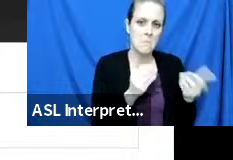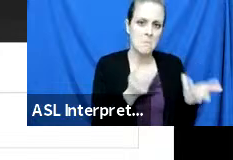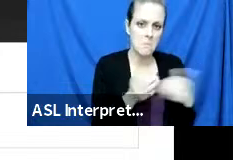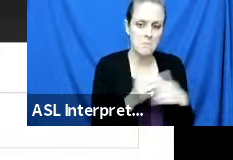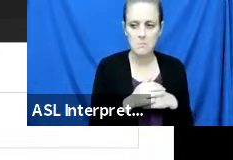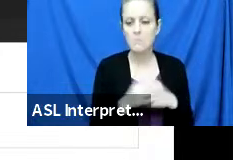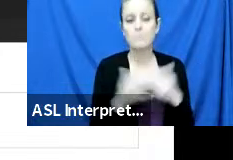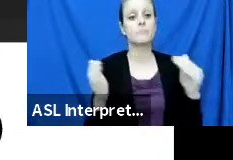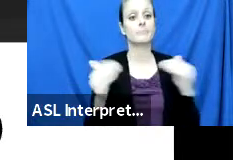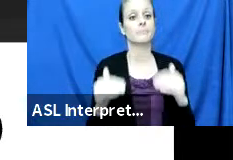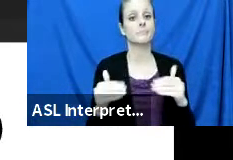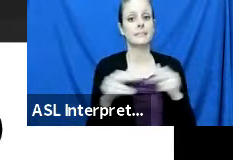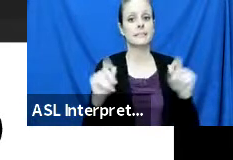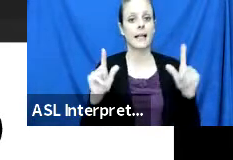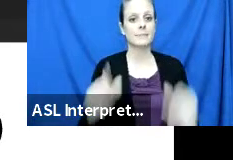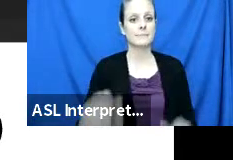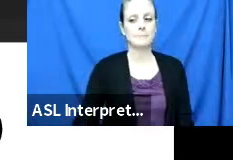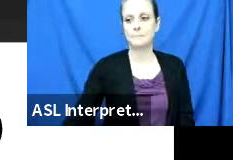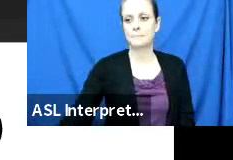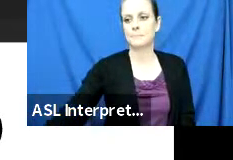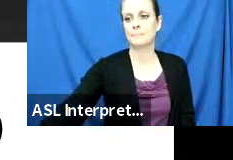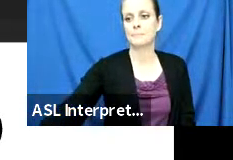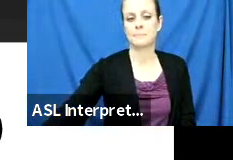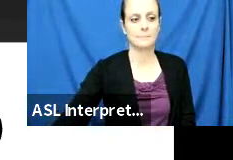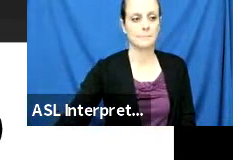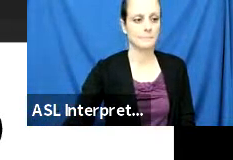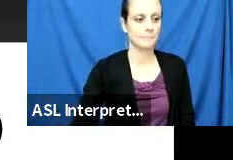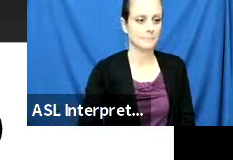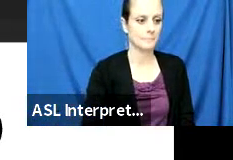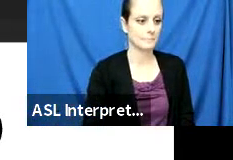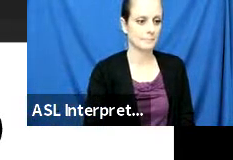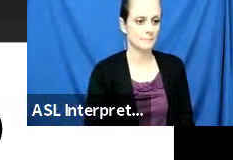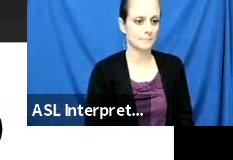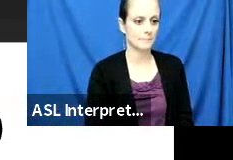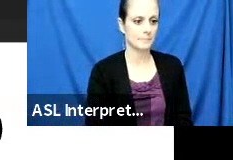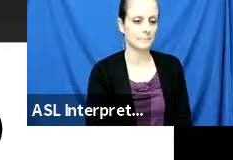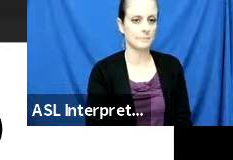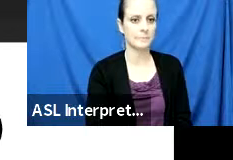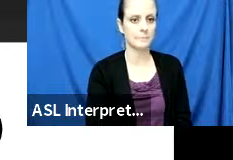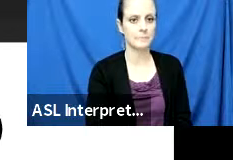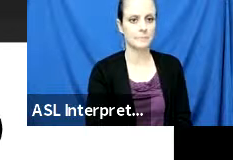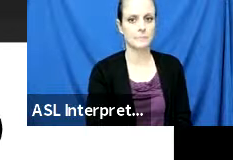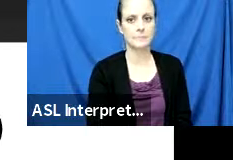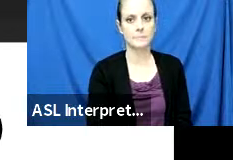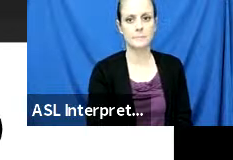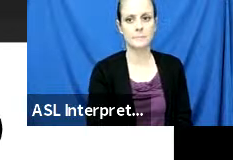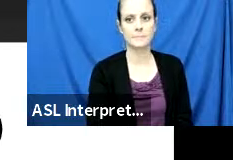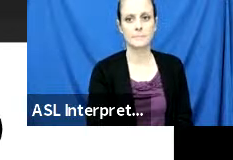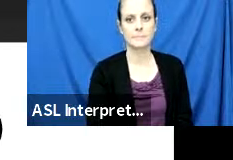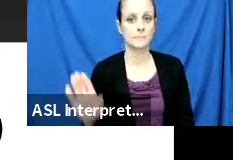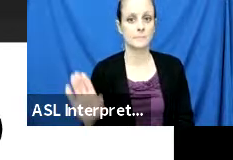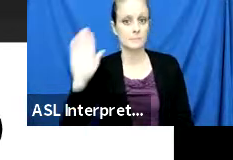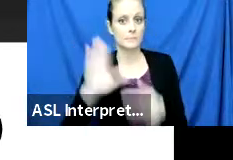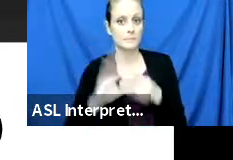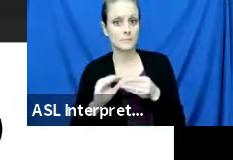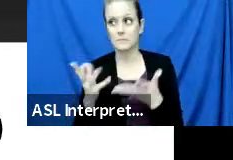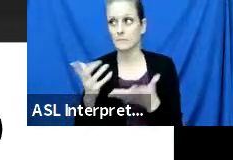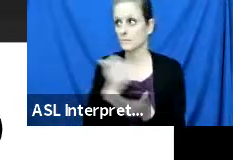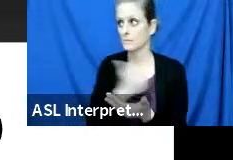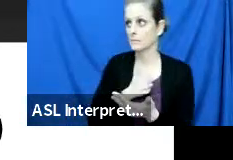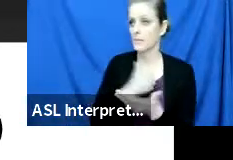Next slide. In summary, Sorry. I'm sorry, go ahead. Oh, go